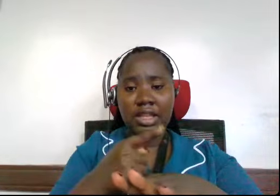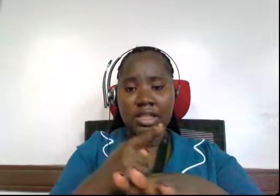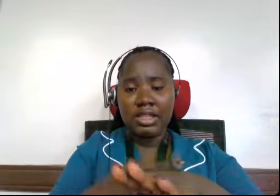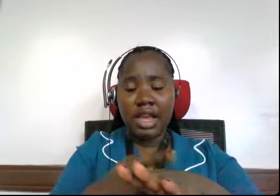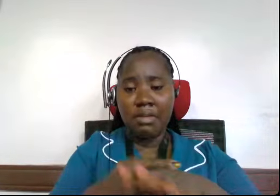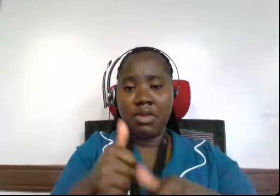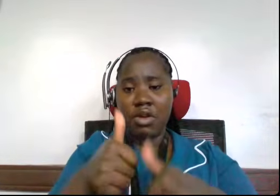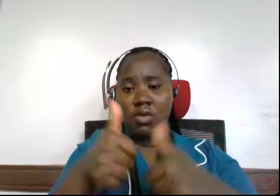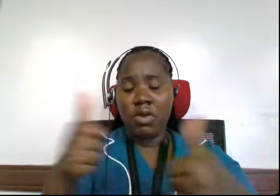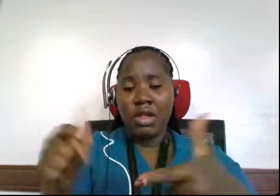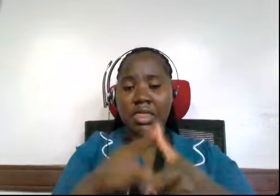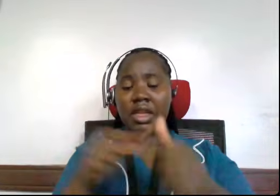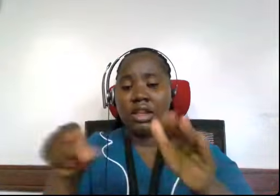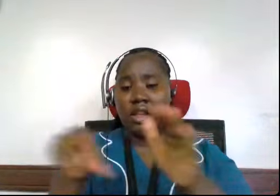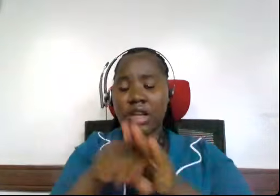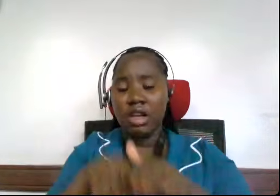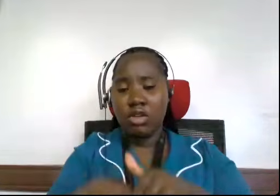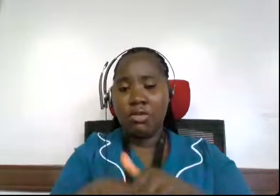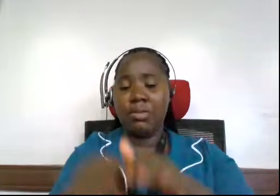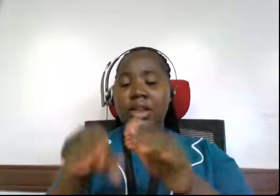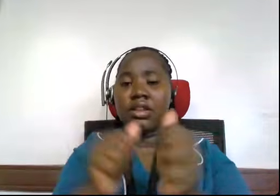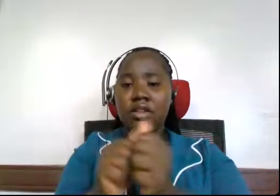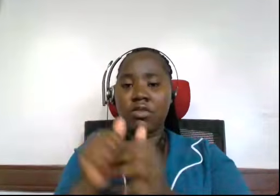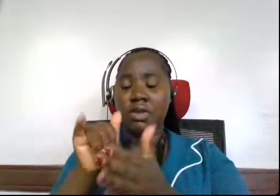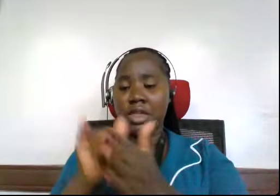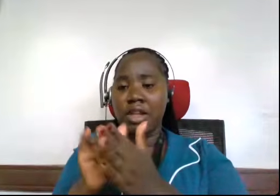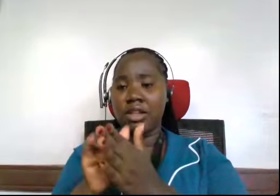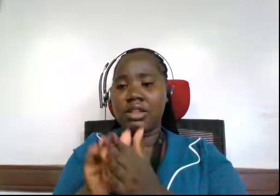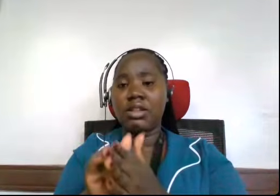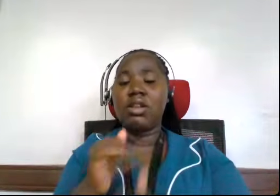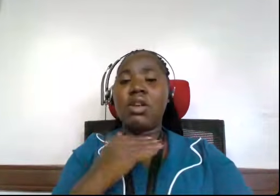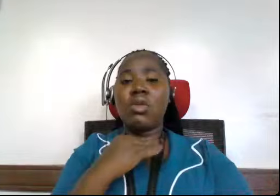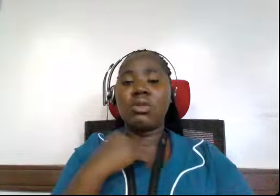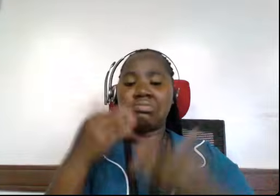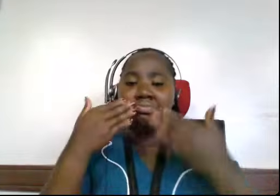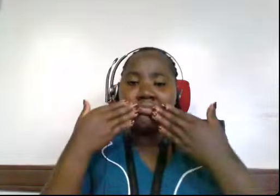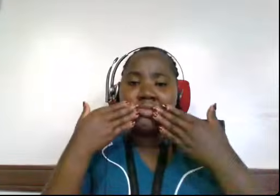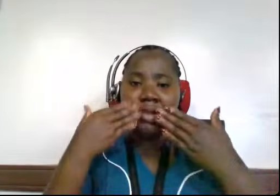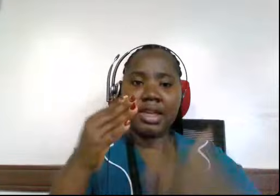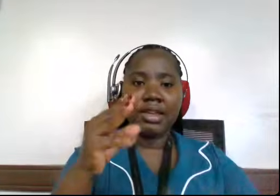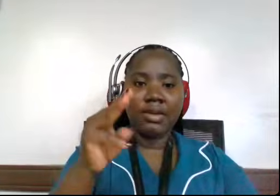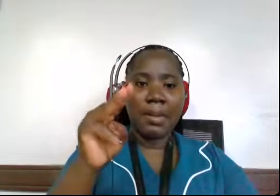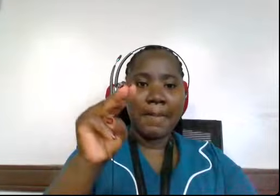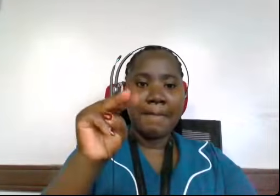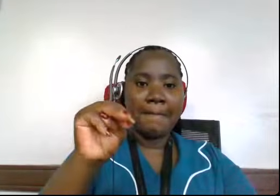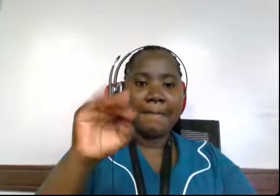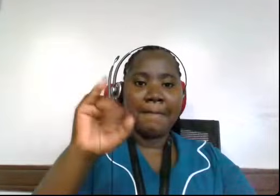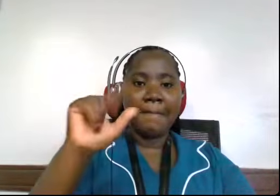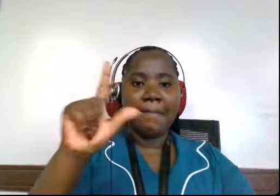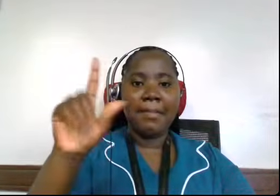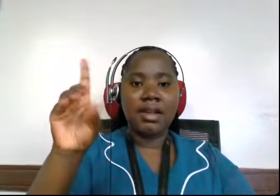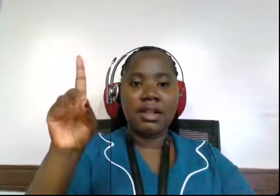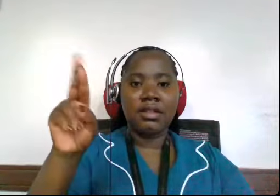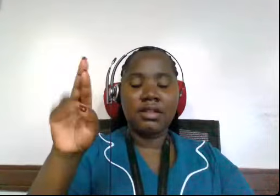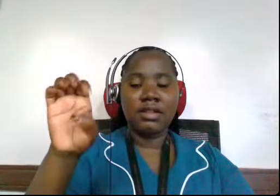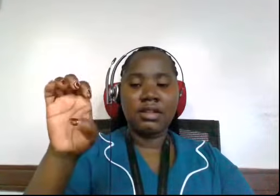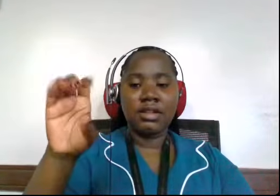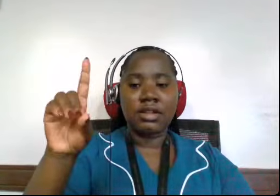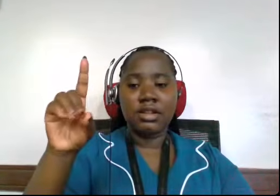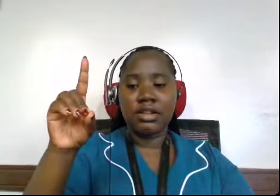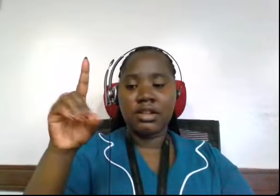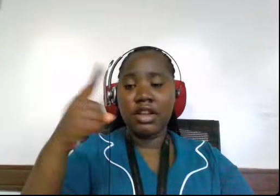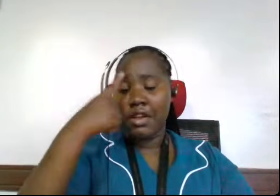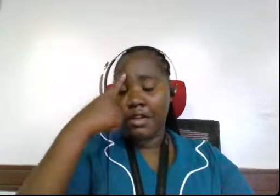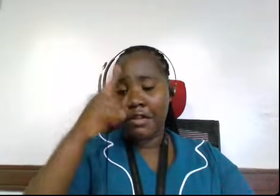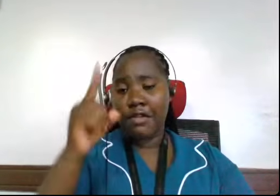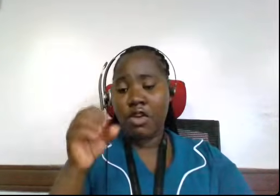have complied. So with that, I wish to thank you, Mildred, and the team for organizing